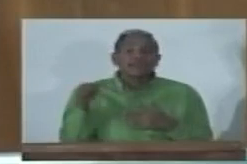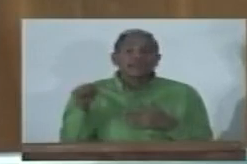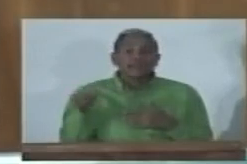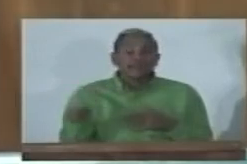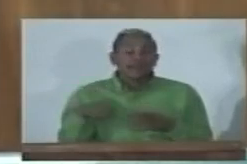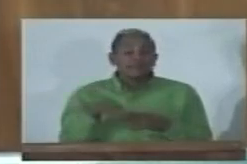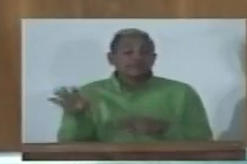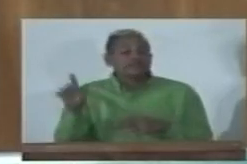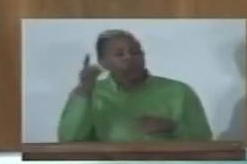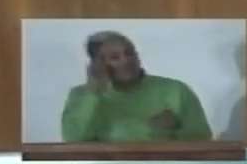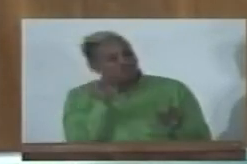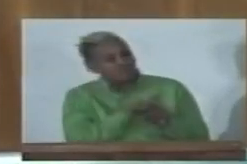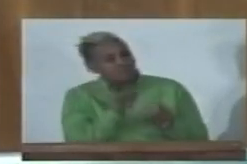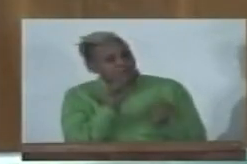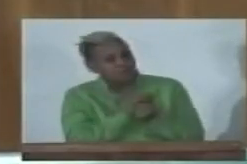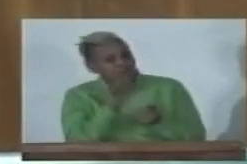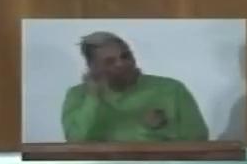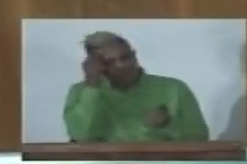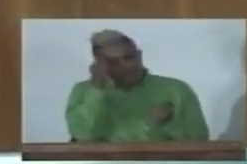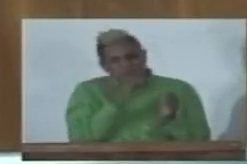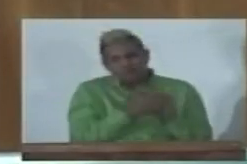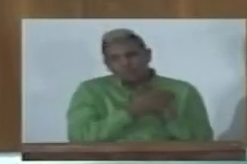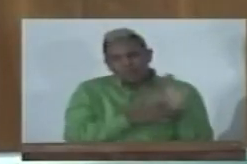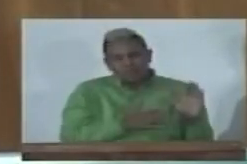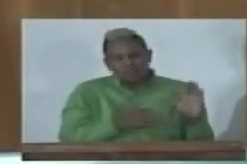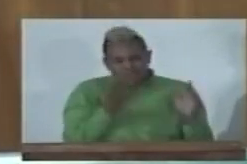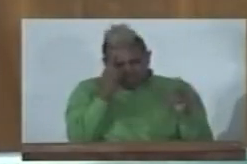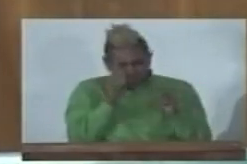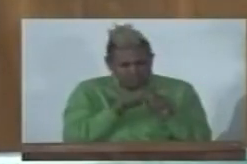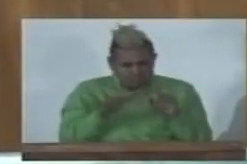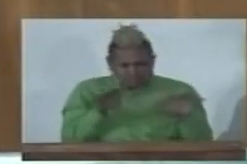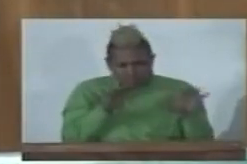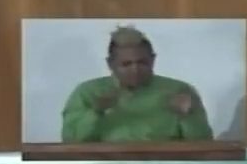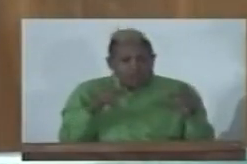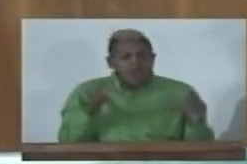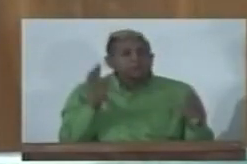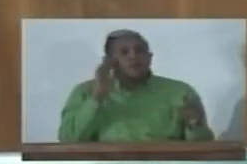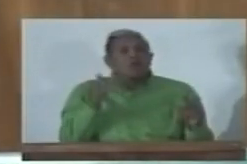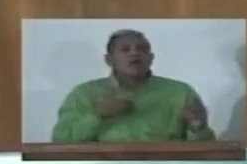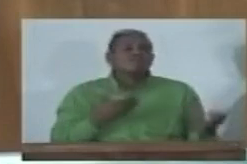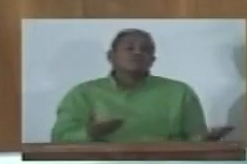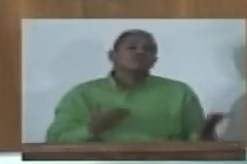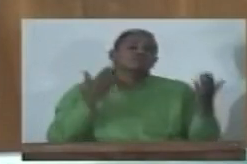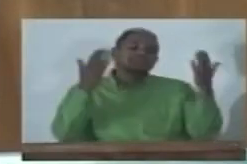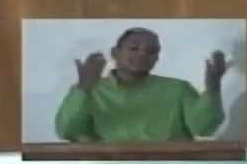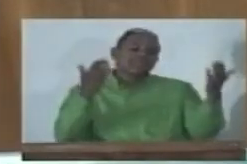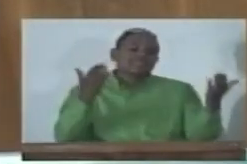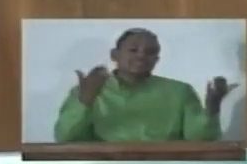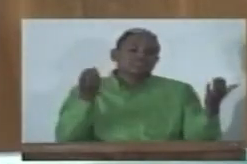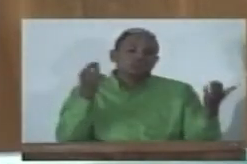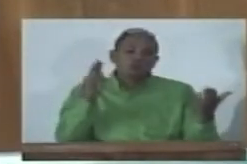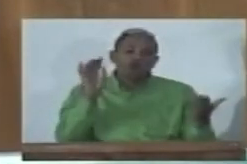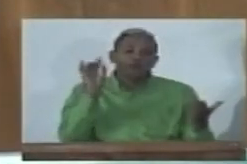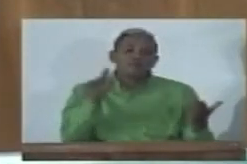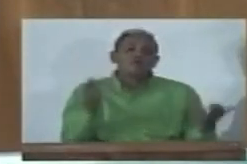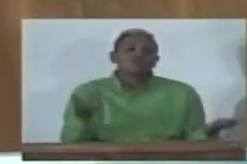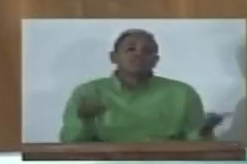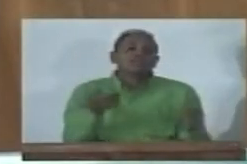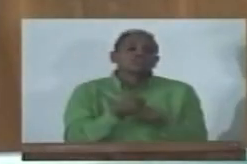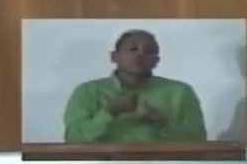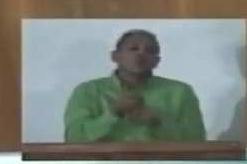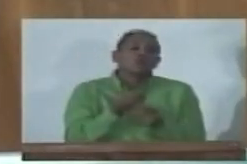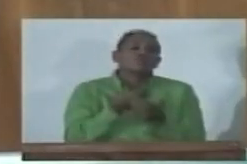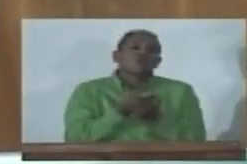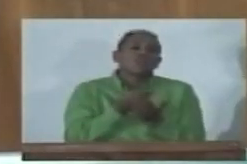the agreement with the government of Jamaica, would have presented or would have brought to the table its own